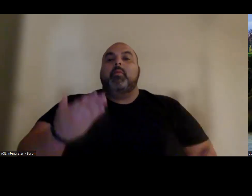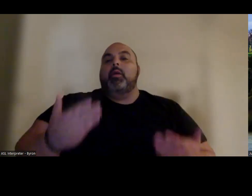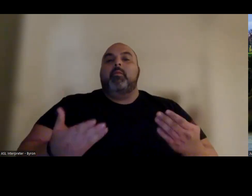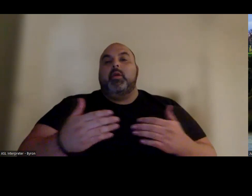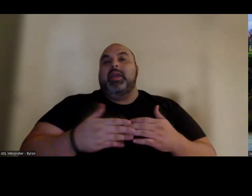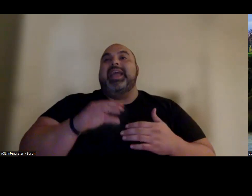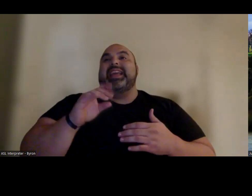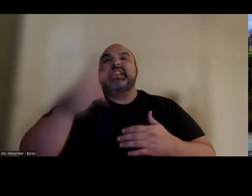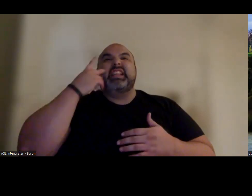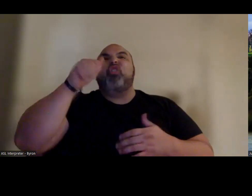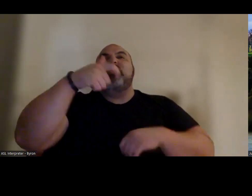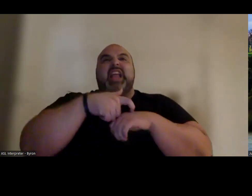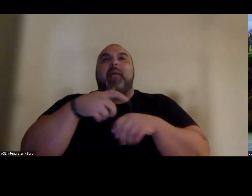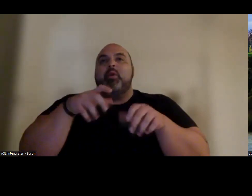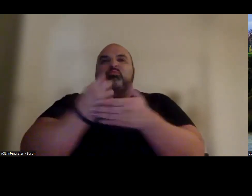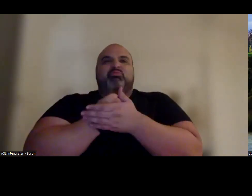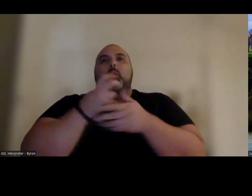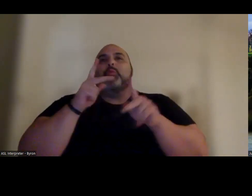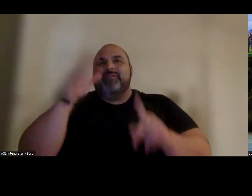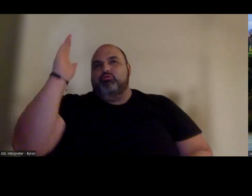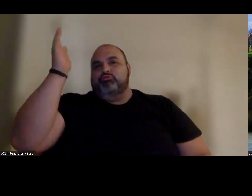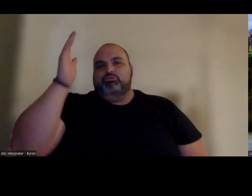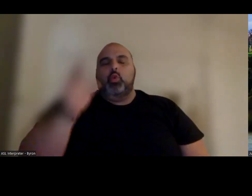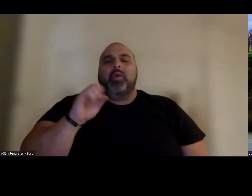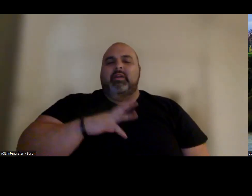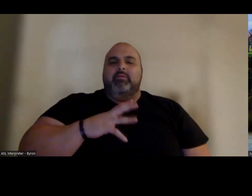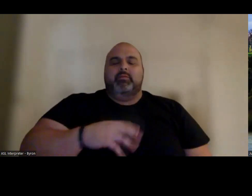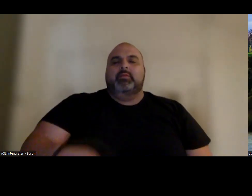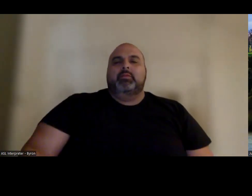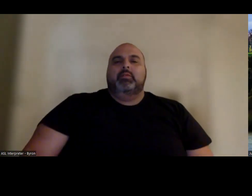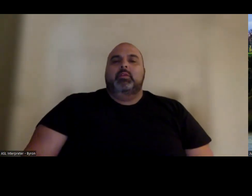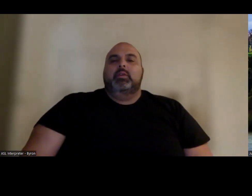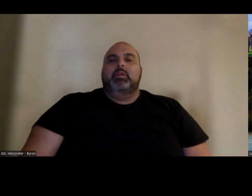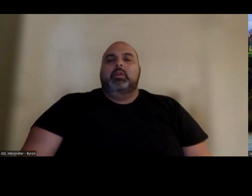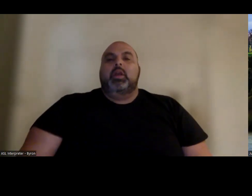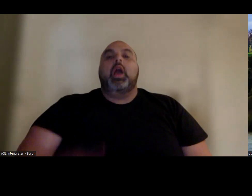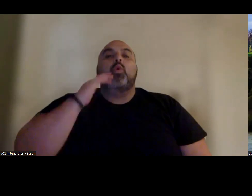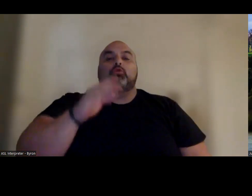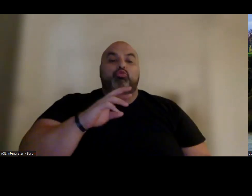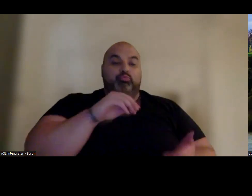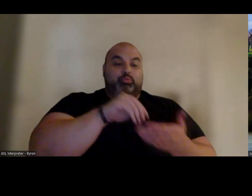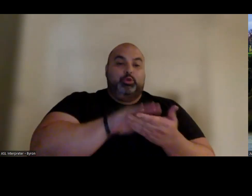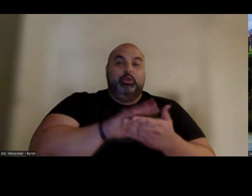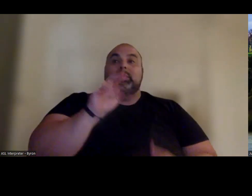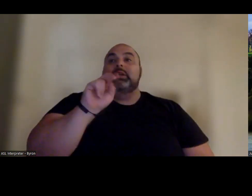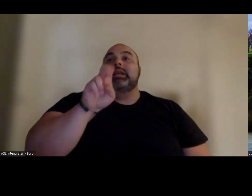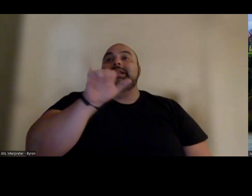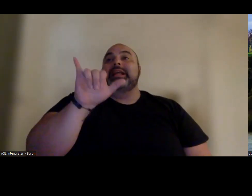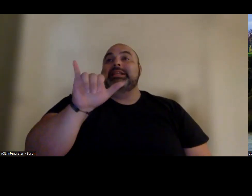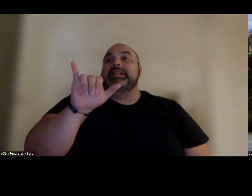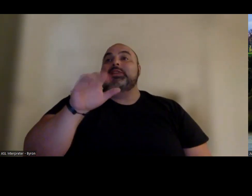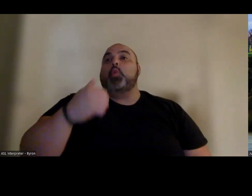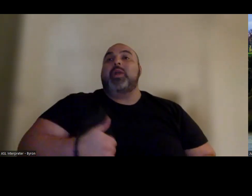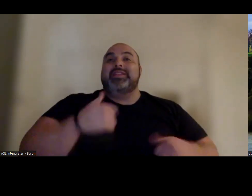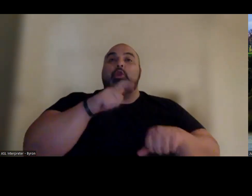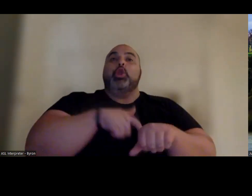opportunity at another time. Okay. Yeah, thanks. And I will just note, Nancy is a resident of a long term care facility.